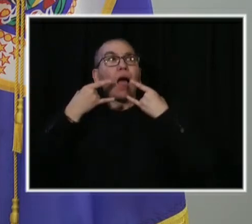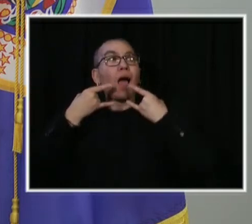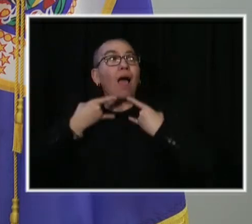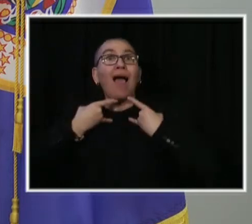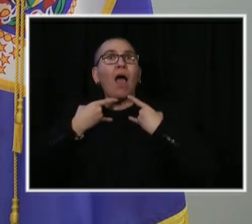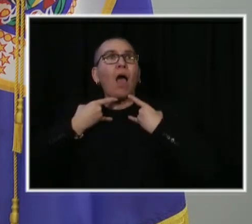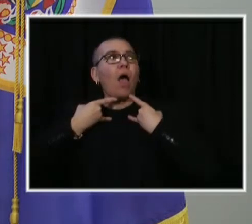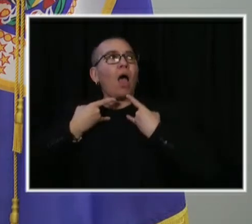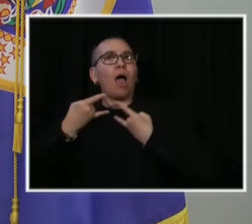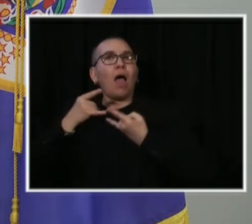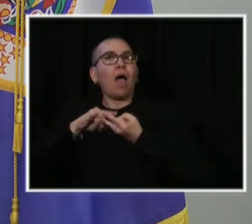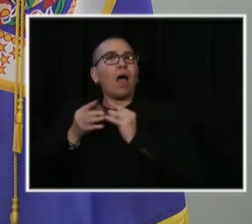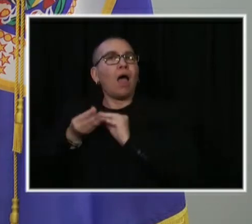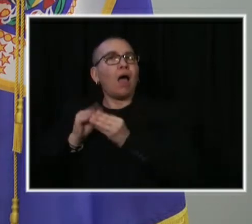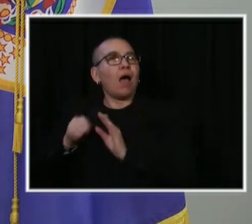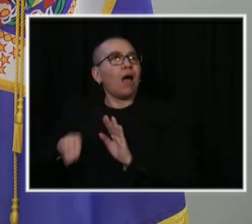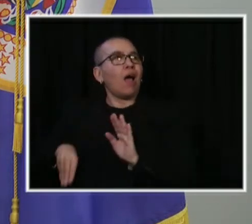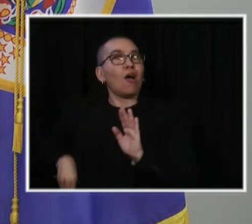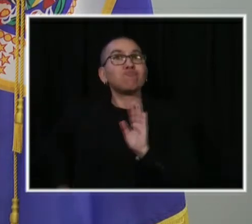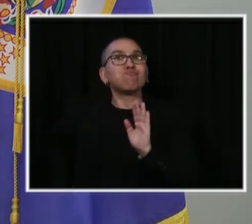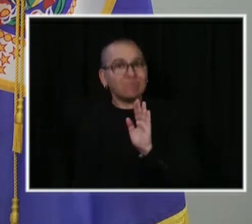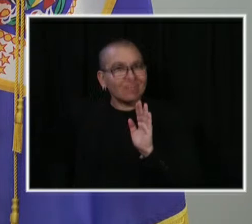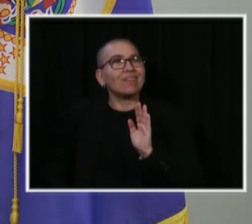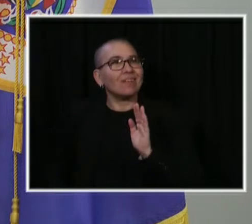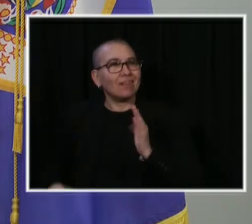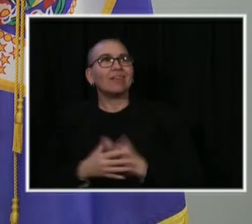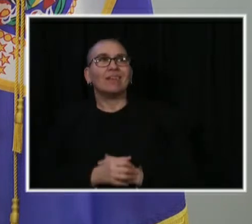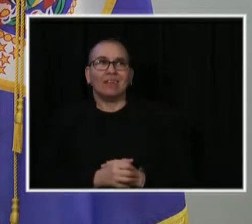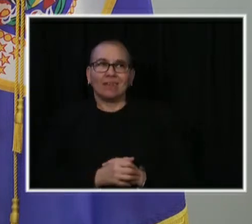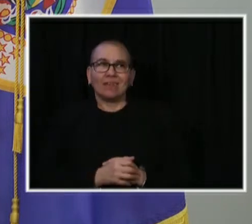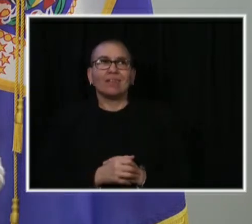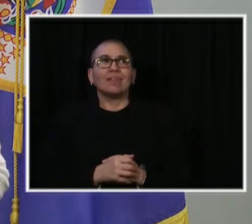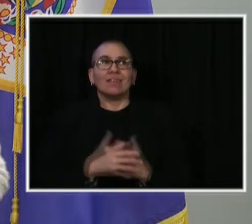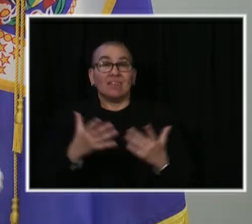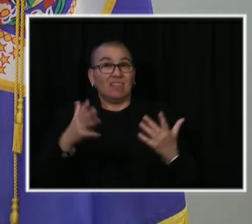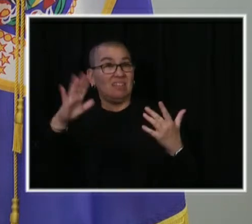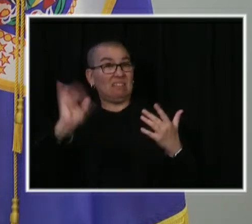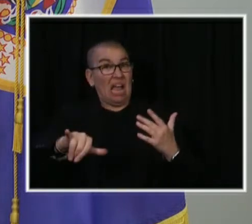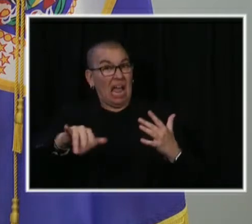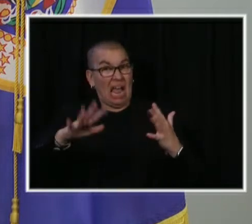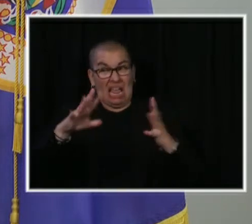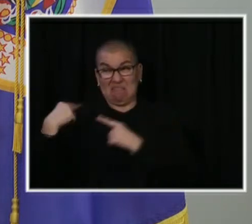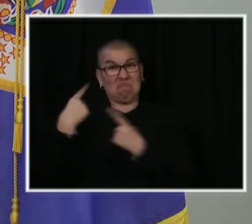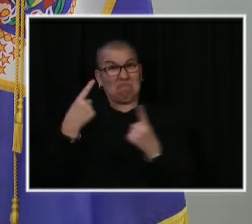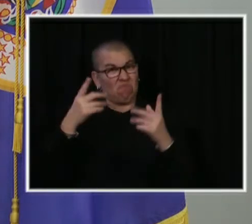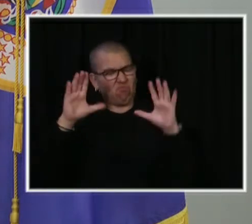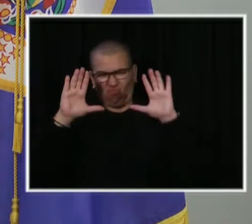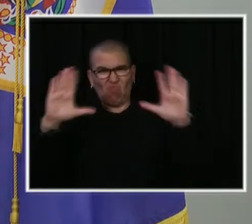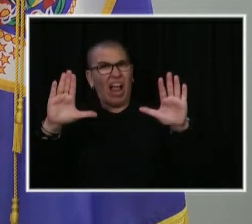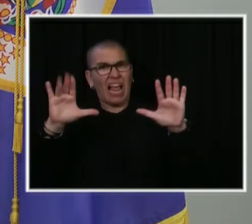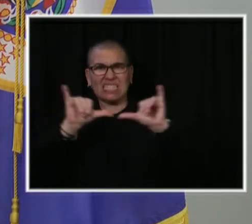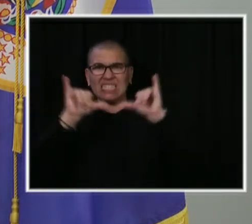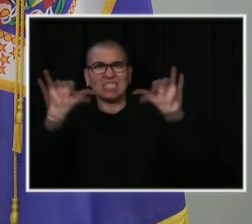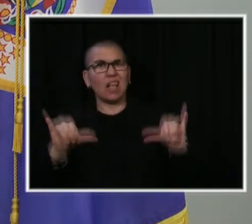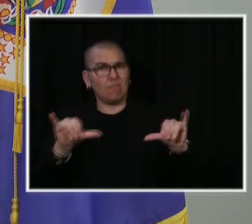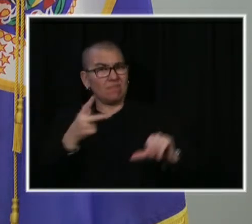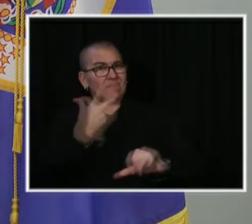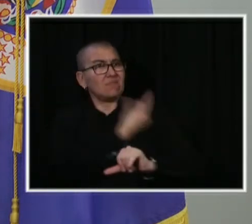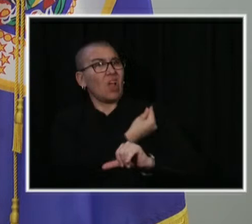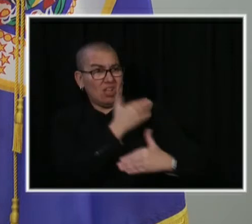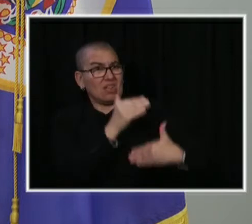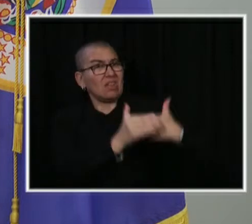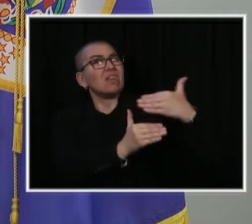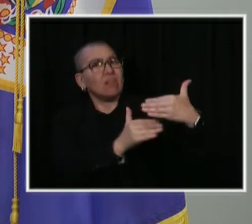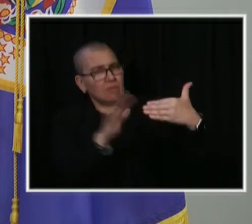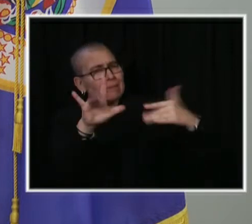terrible crisis. We have made great progress on vaccines. And there are still a lot of people who